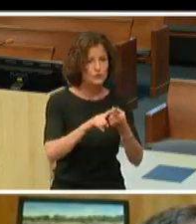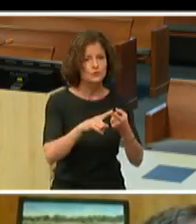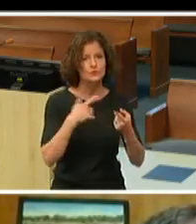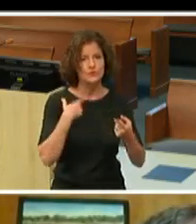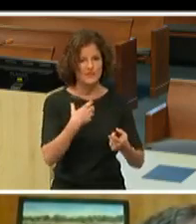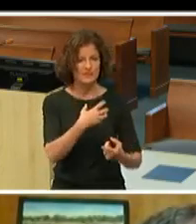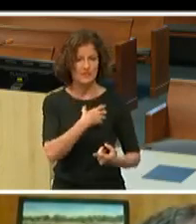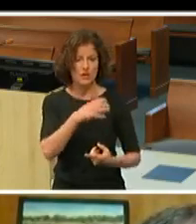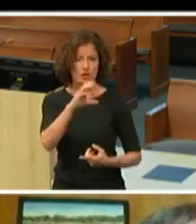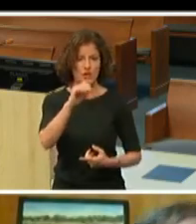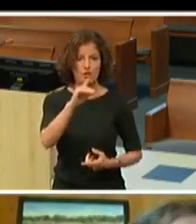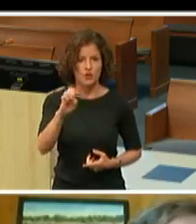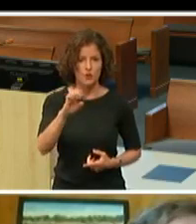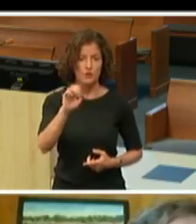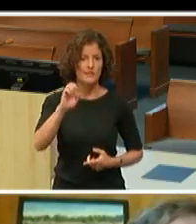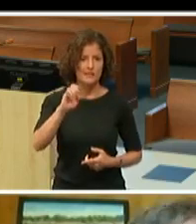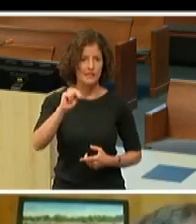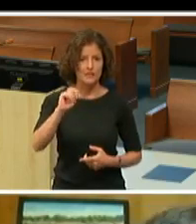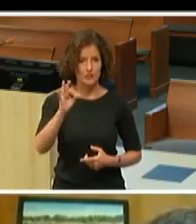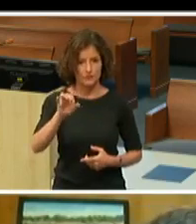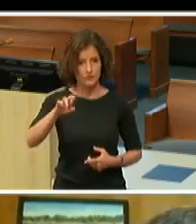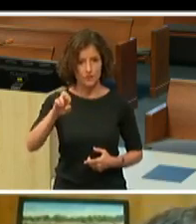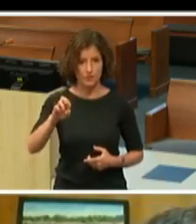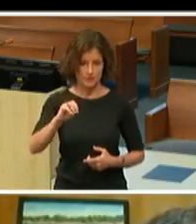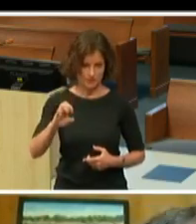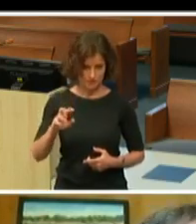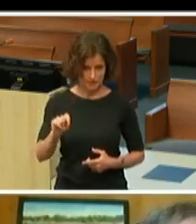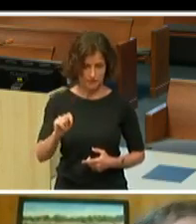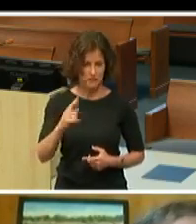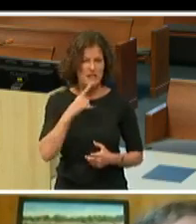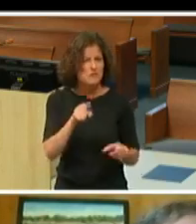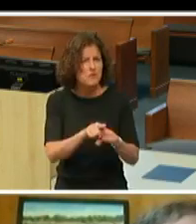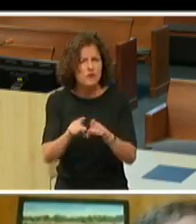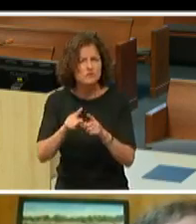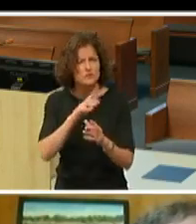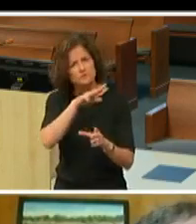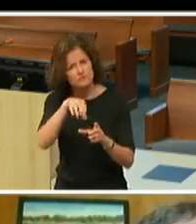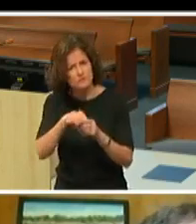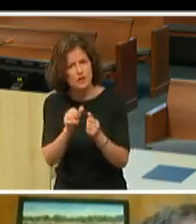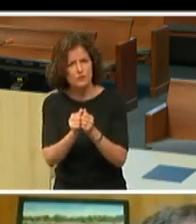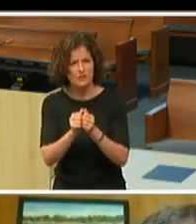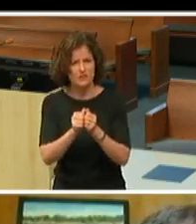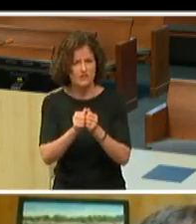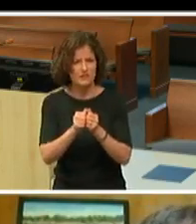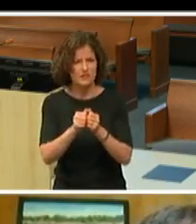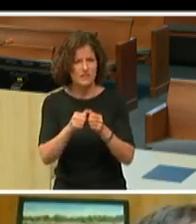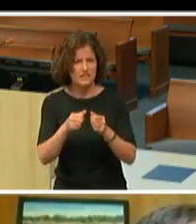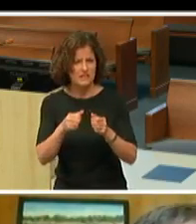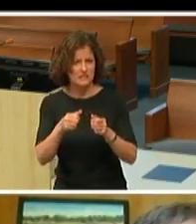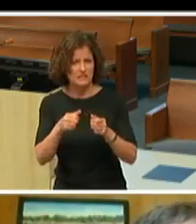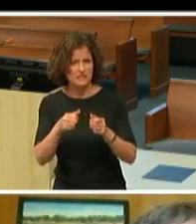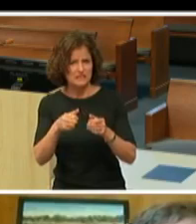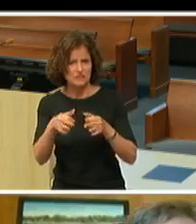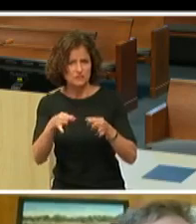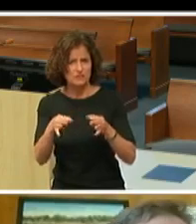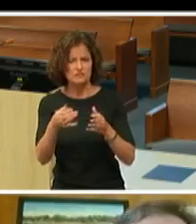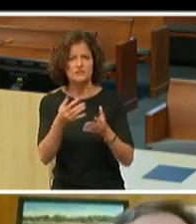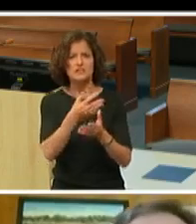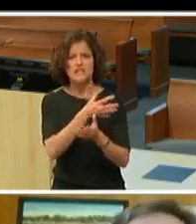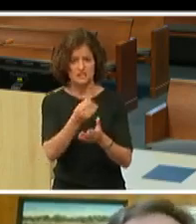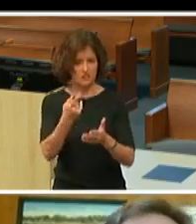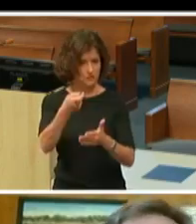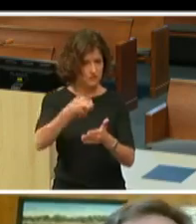question about enforcement, particularly with respect to construction. There's no amount of fine that will, in some